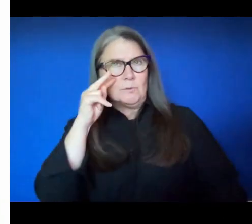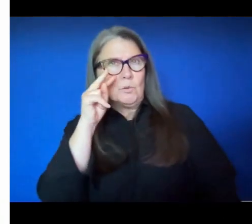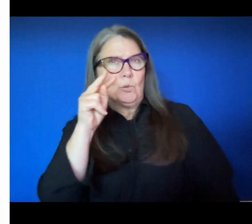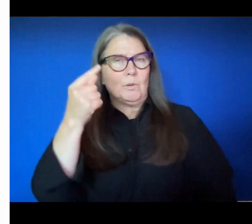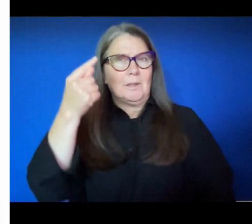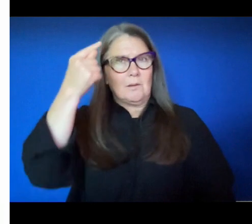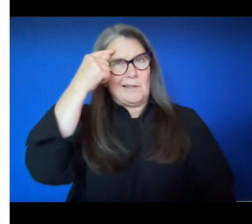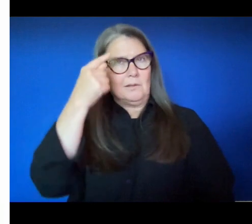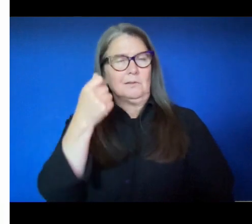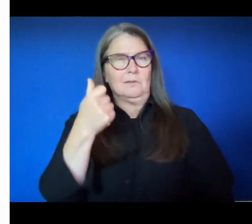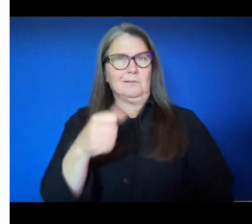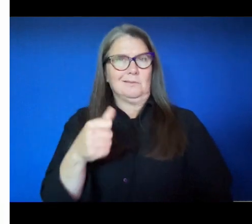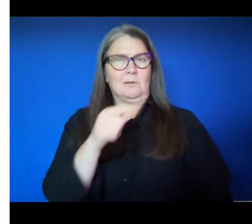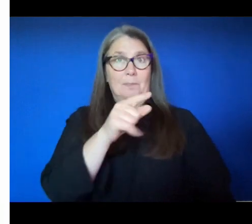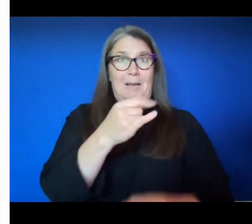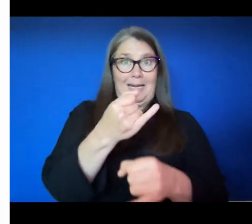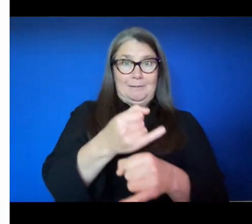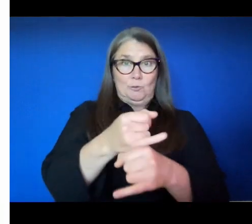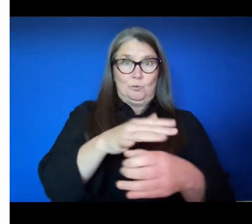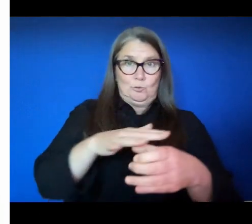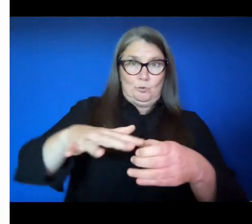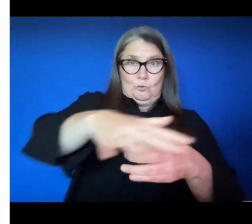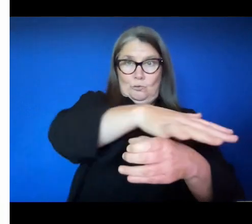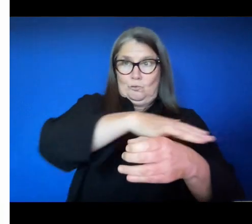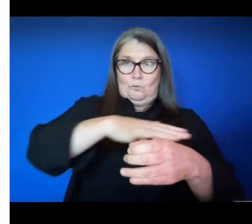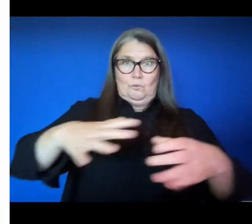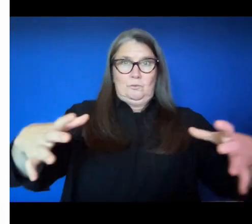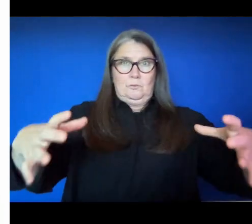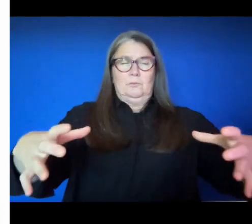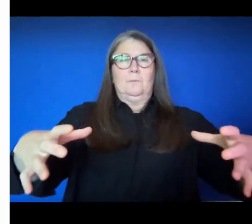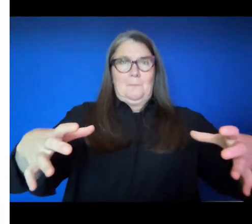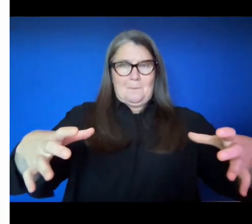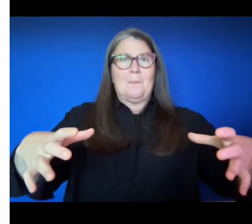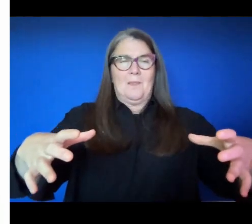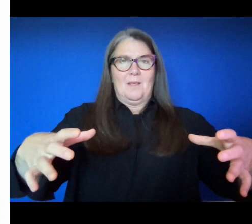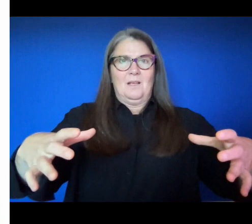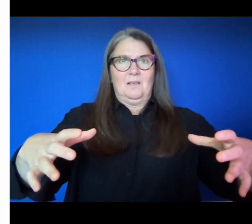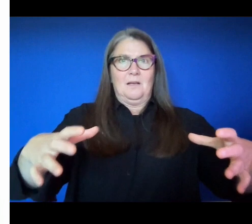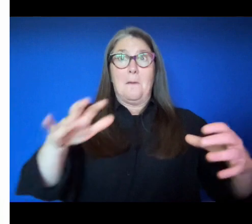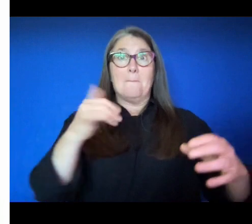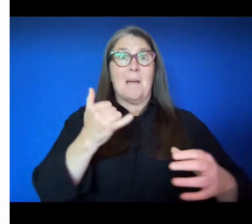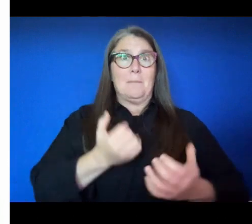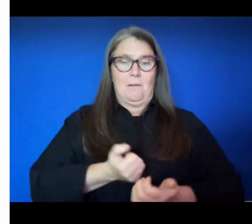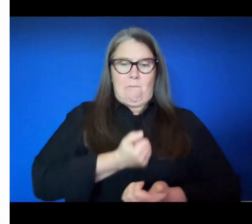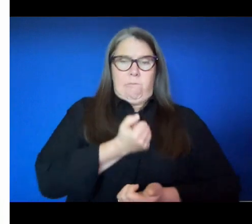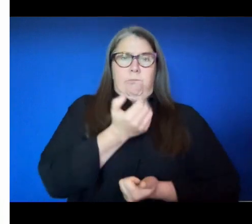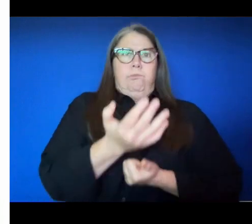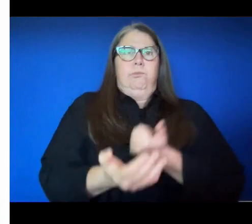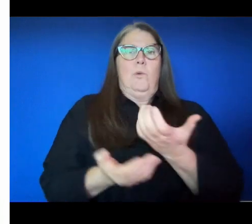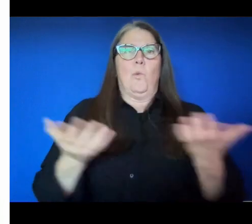is repositioned so it's like emerging from a woman's body. So the sort